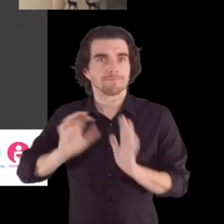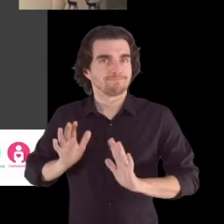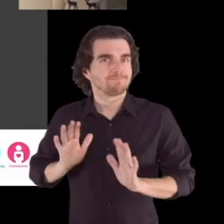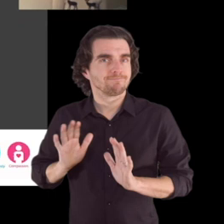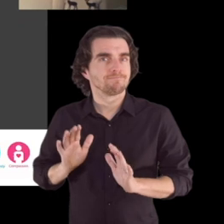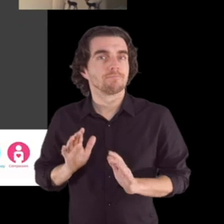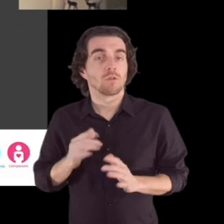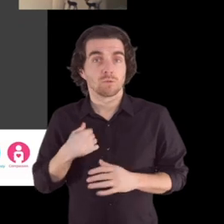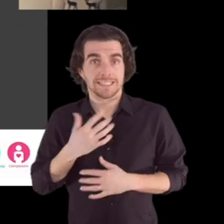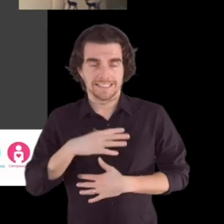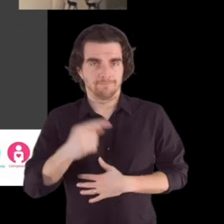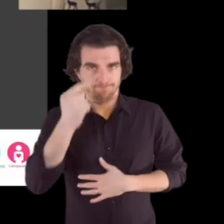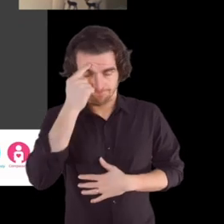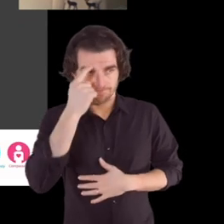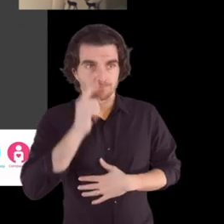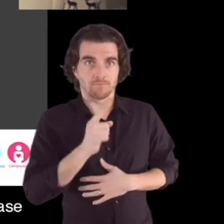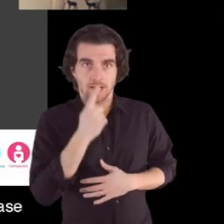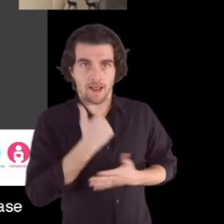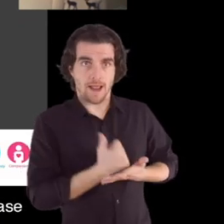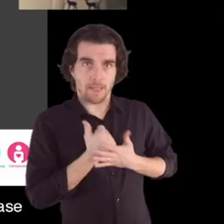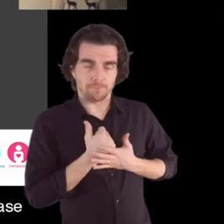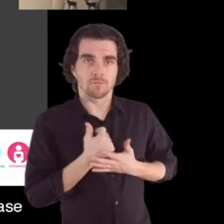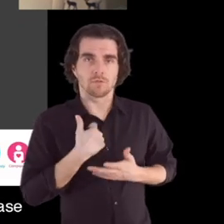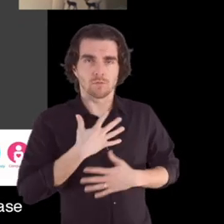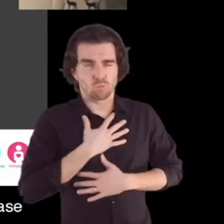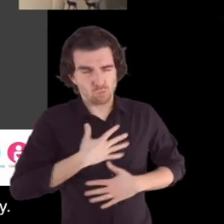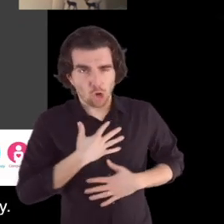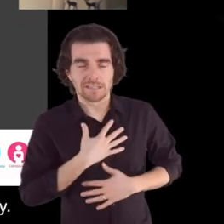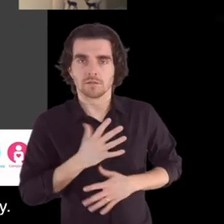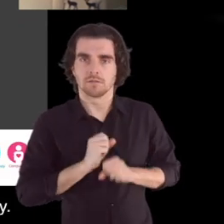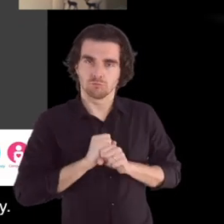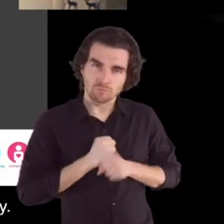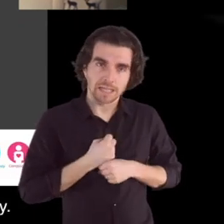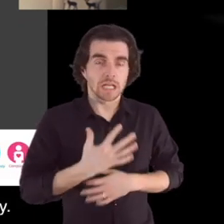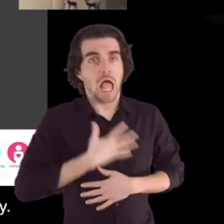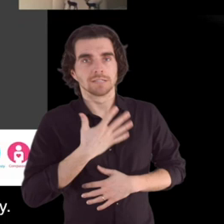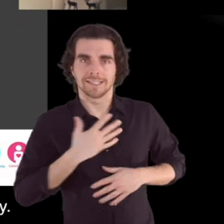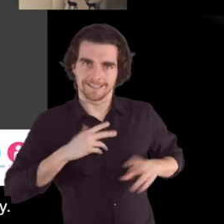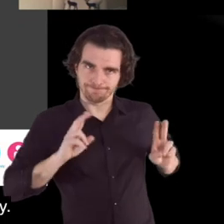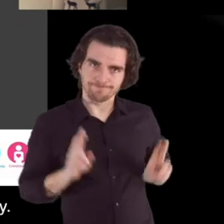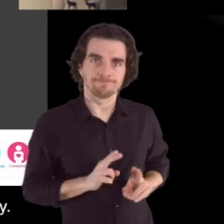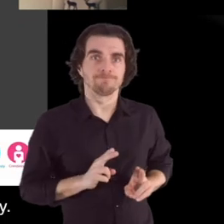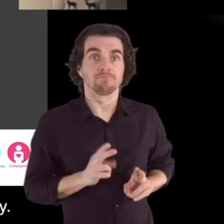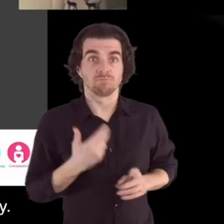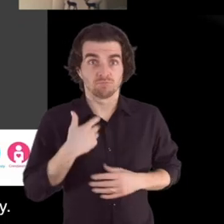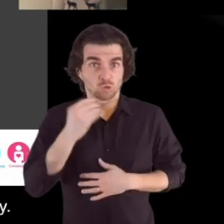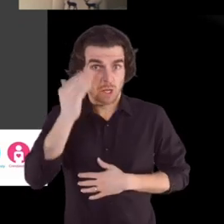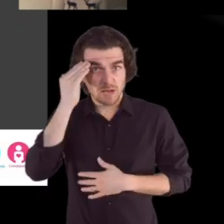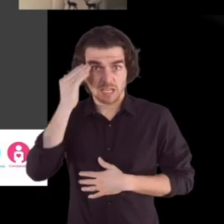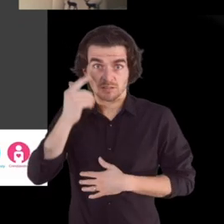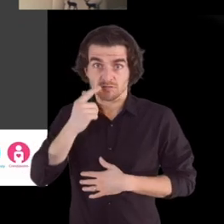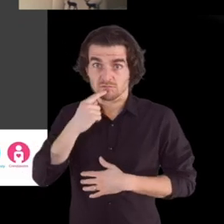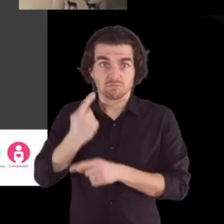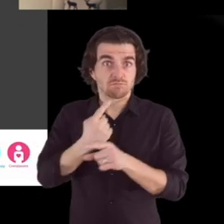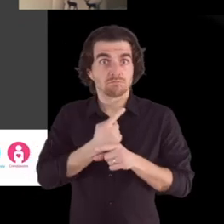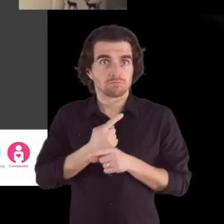from the things that we can actually control. And when we do this, then it can increase our sense of worry, stress, and anxiety. So,